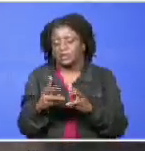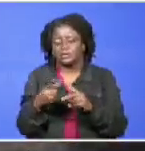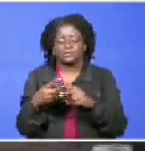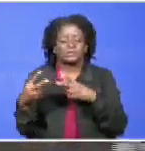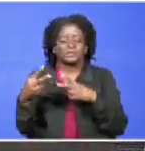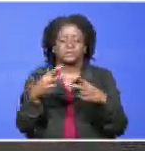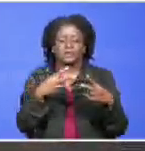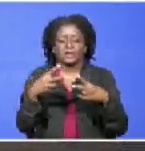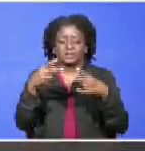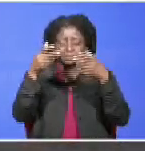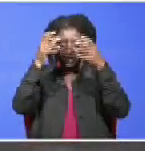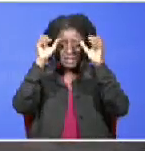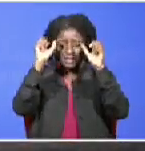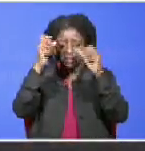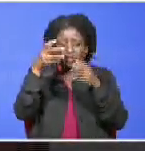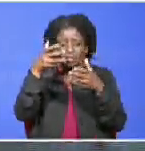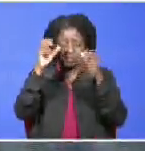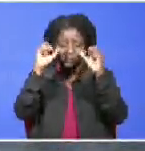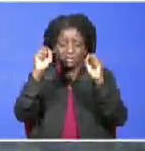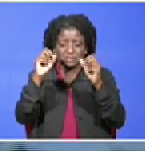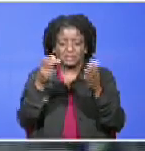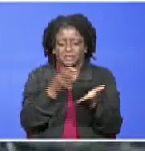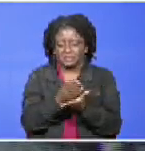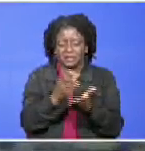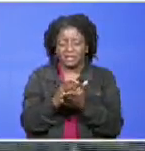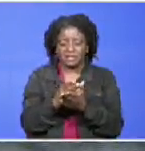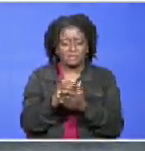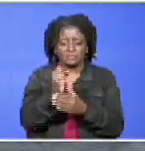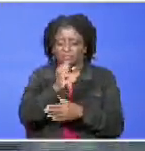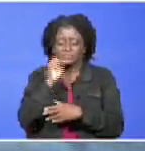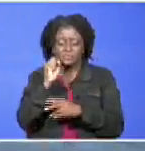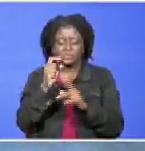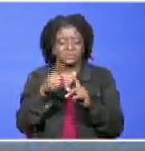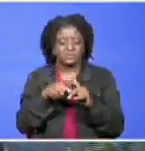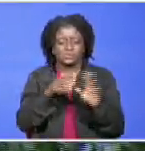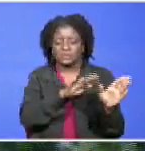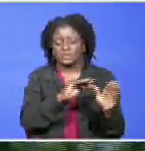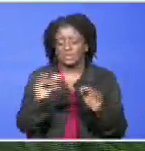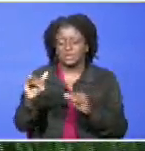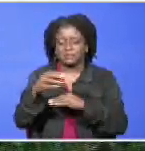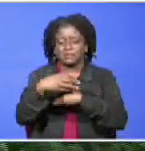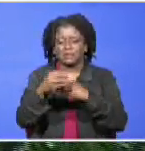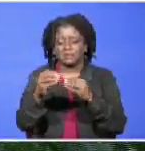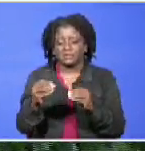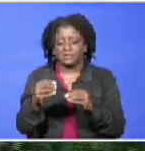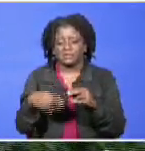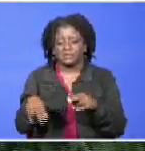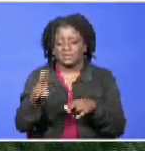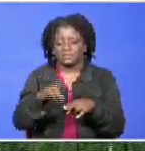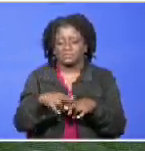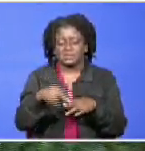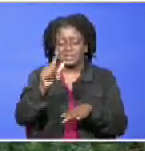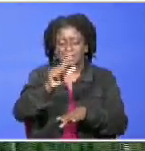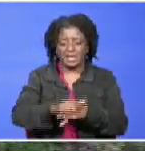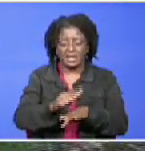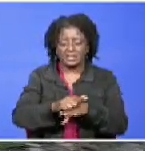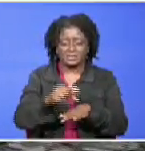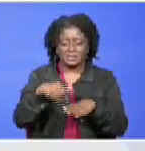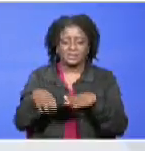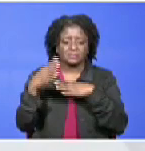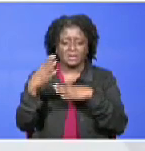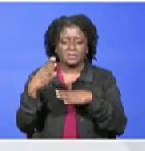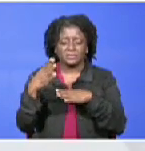Moïse rejects calls to step down. The frequency of boat landings on Bahamian shores of late, signs of the internal